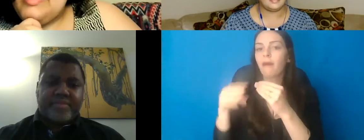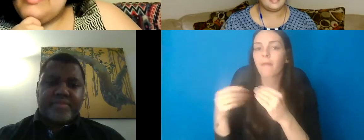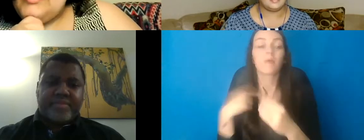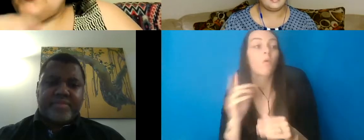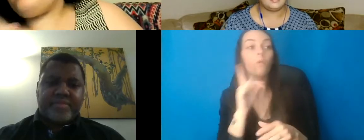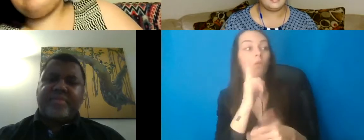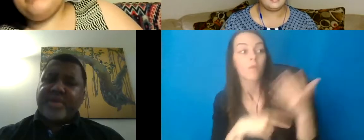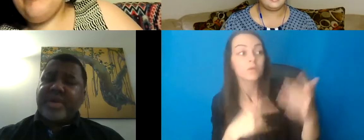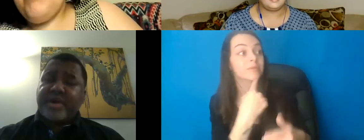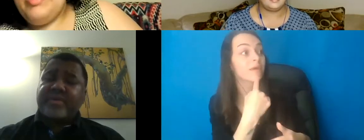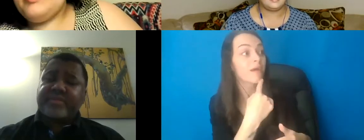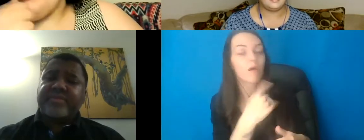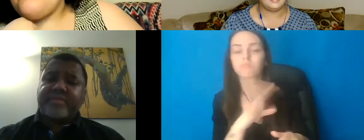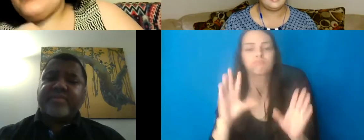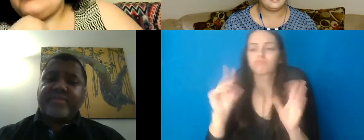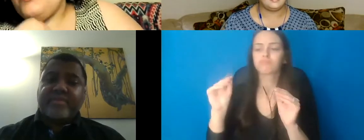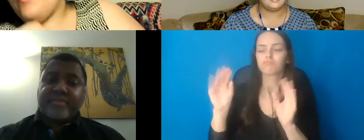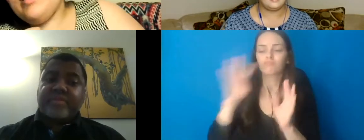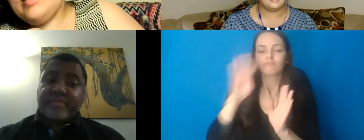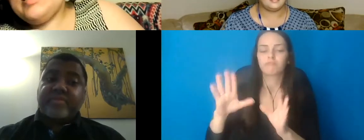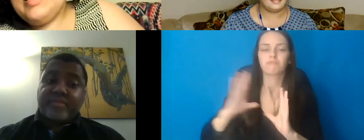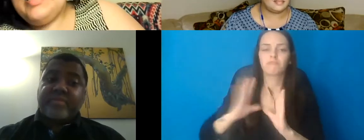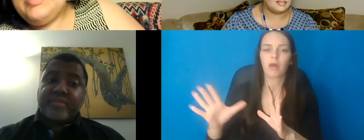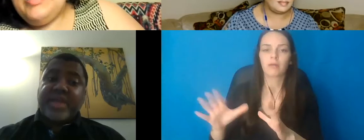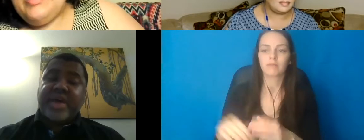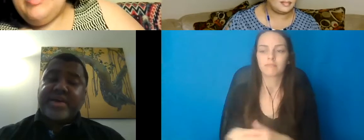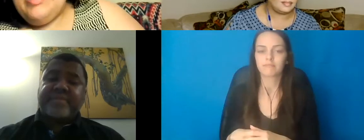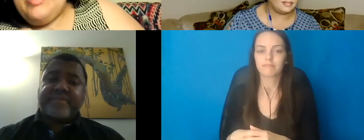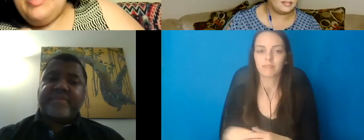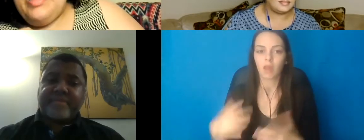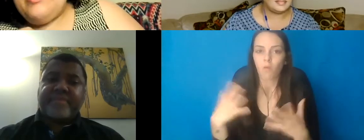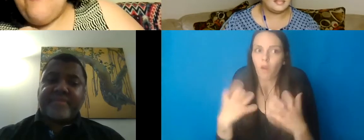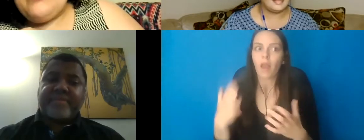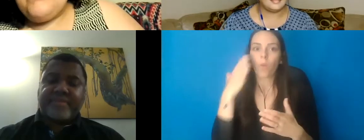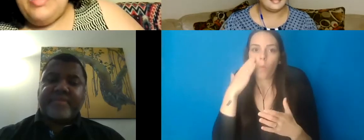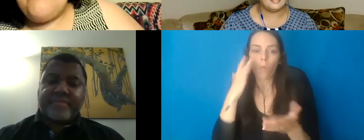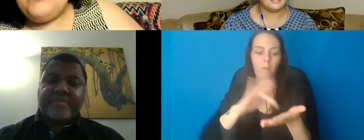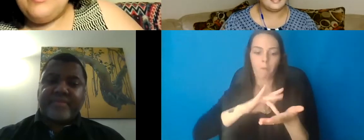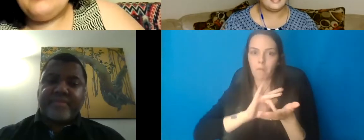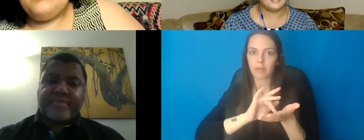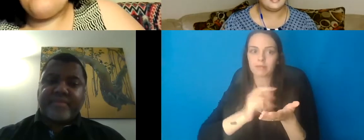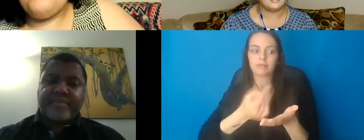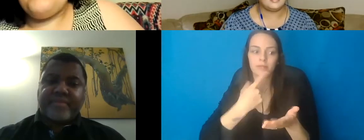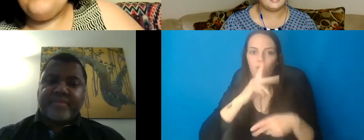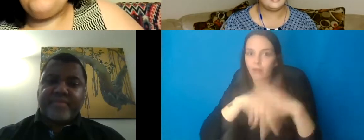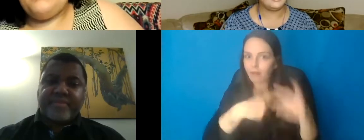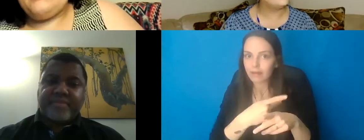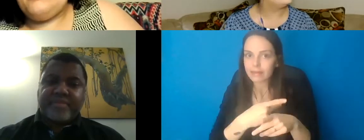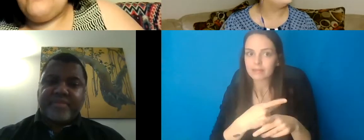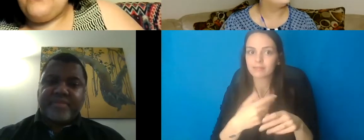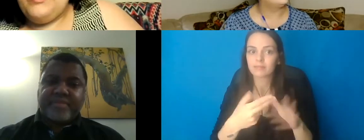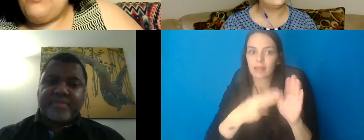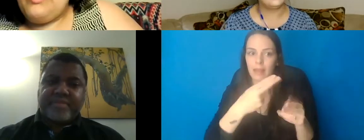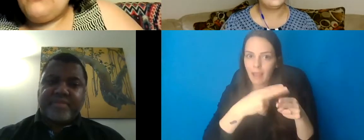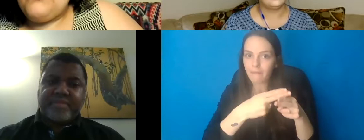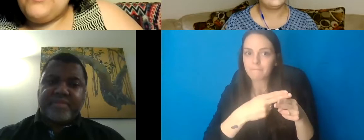asking. You're putting something in my body, and I would like to know what it is. And I've had them laugh, and they're like, yeah, they're going to believe a Black kid over